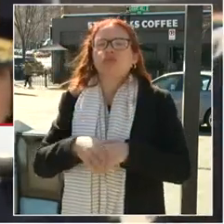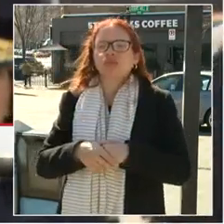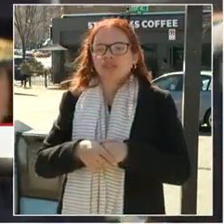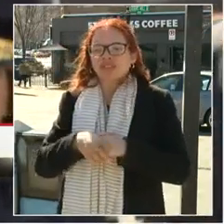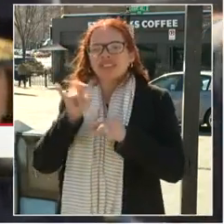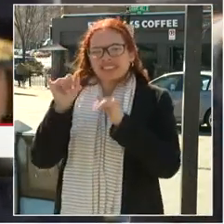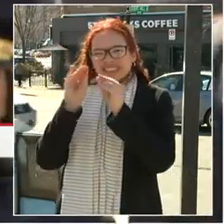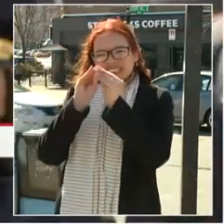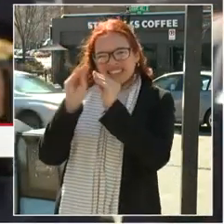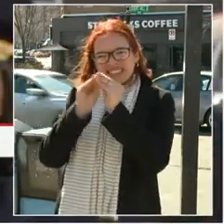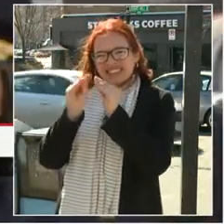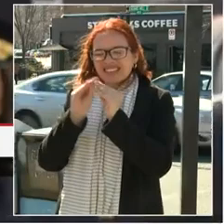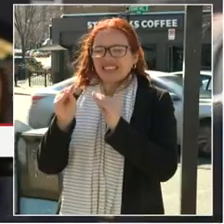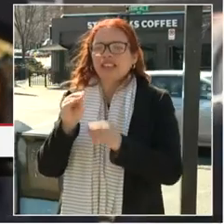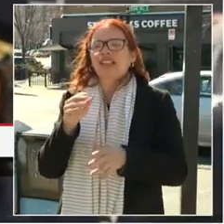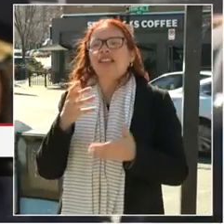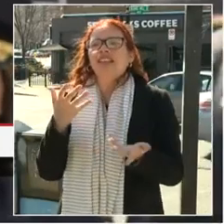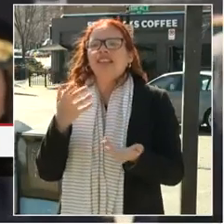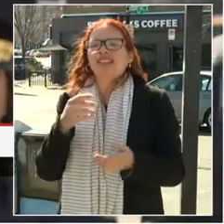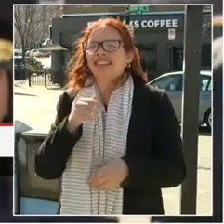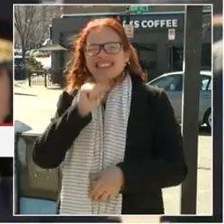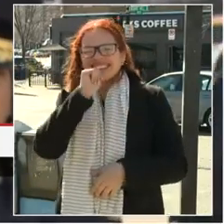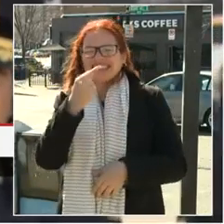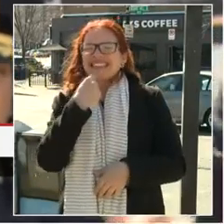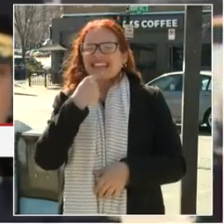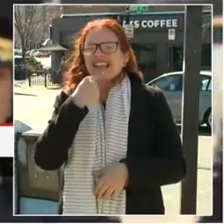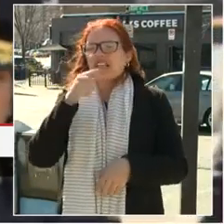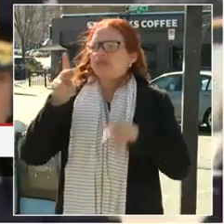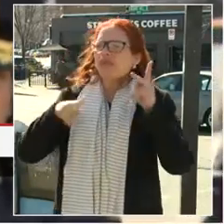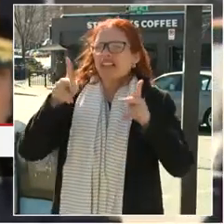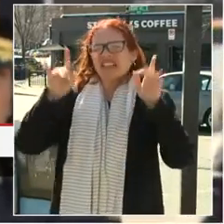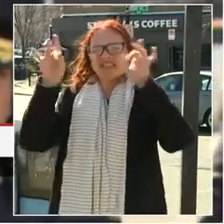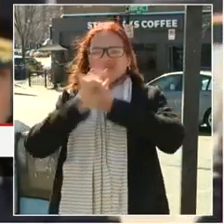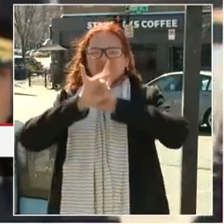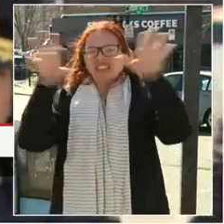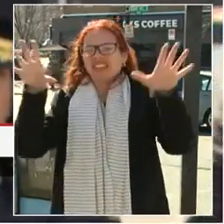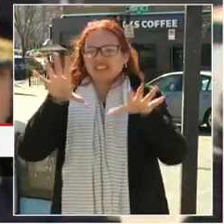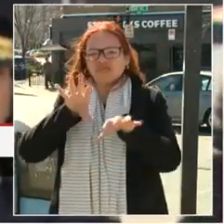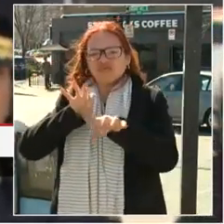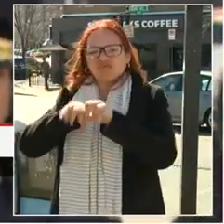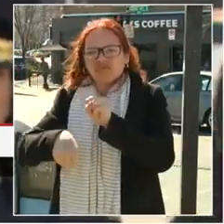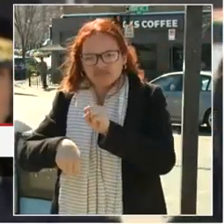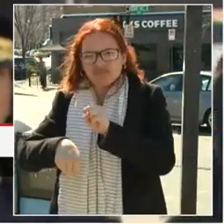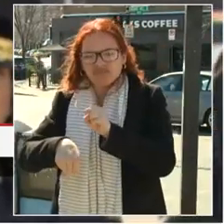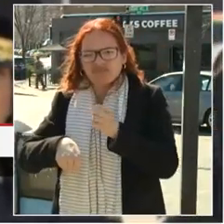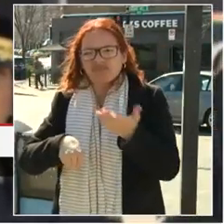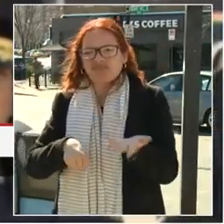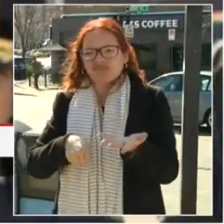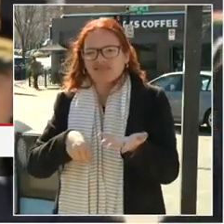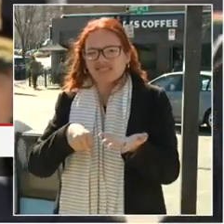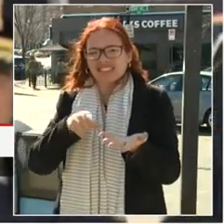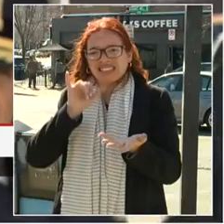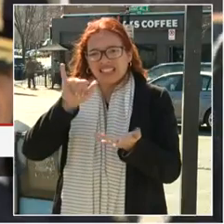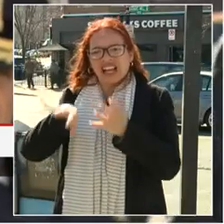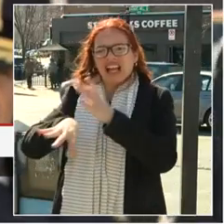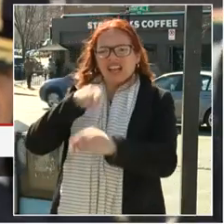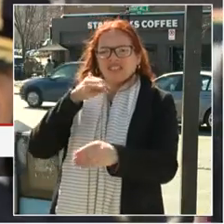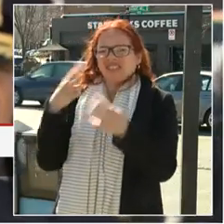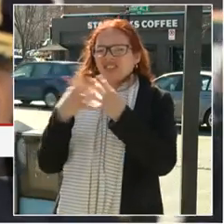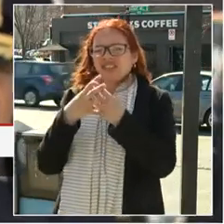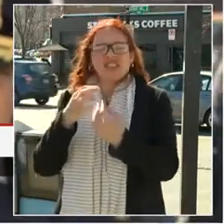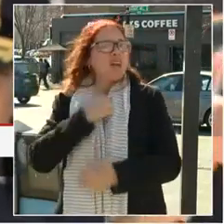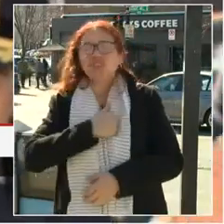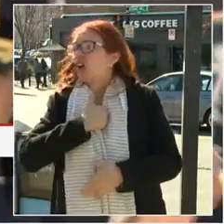say to people that have committed violent rapes that you can get out of jail. I'm sorry.